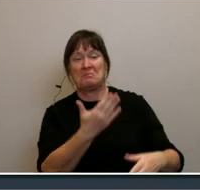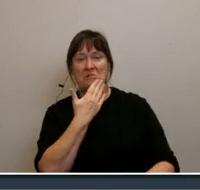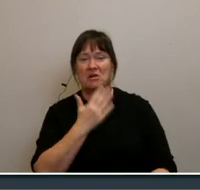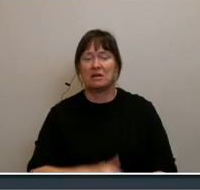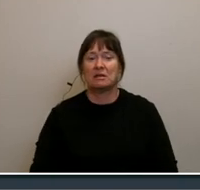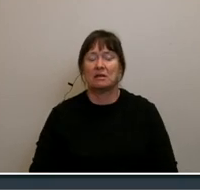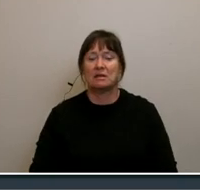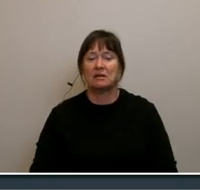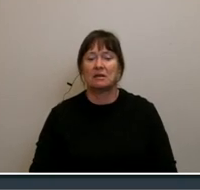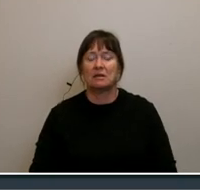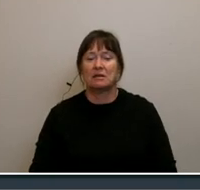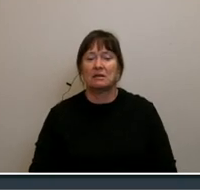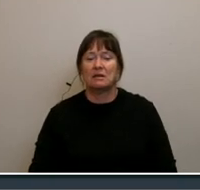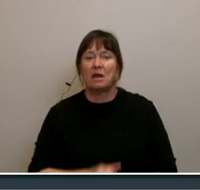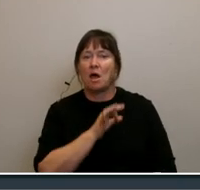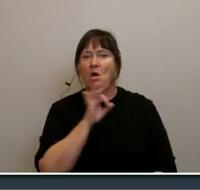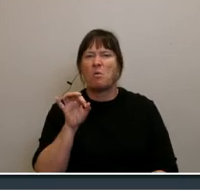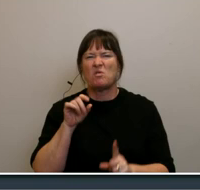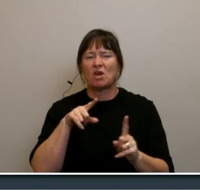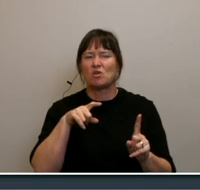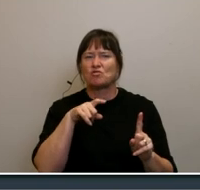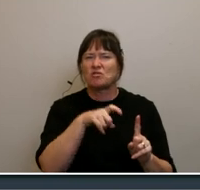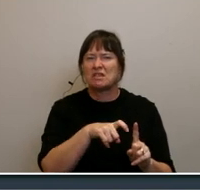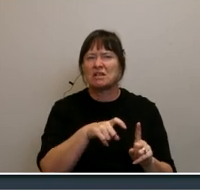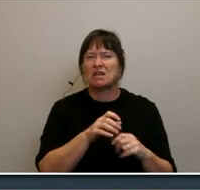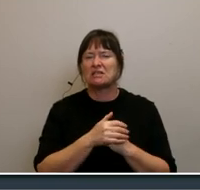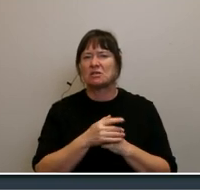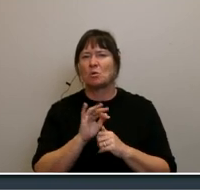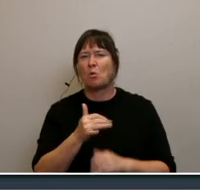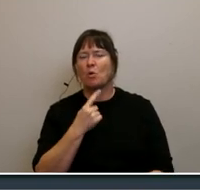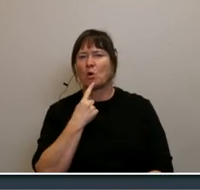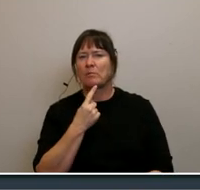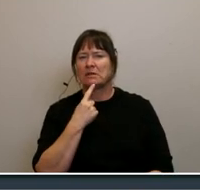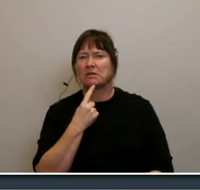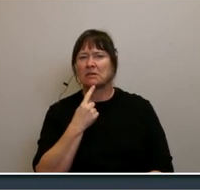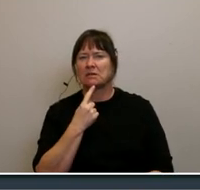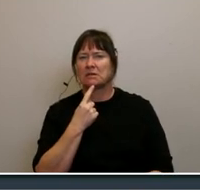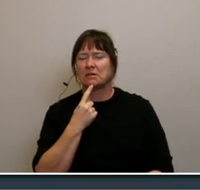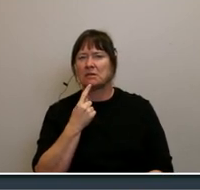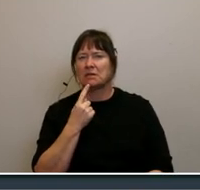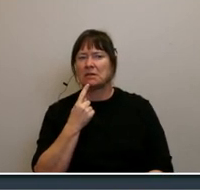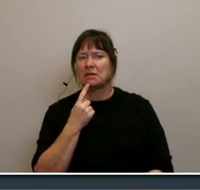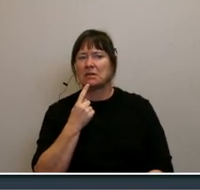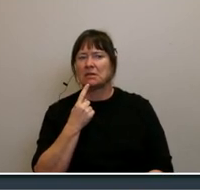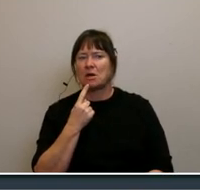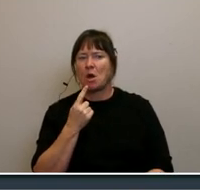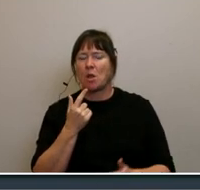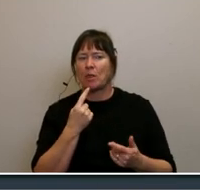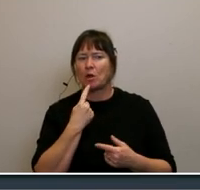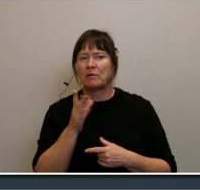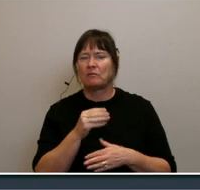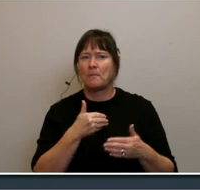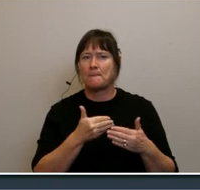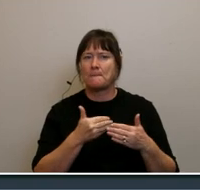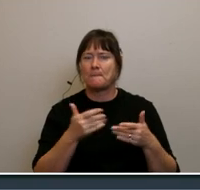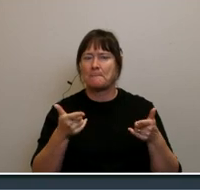I'm not going to... criticise or comment on the manager's management, the comments from management, because